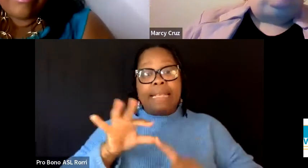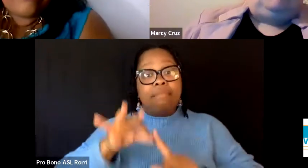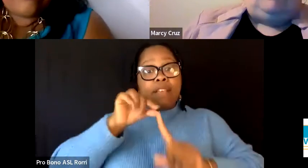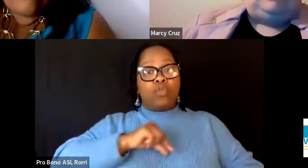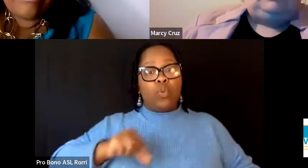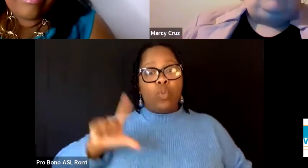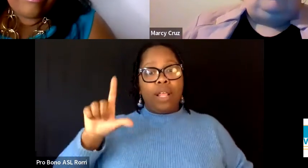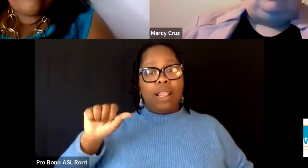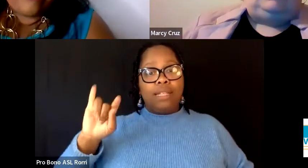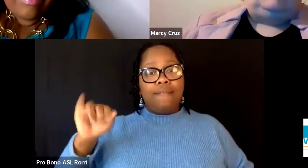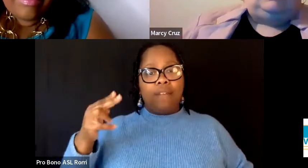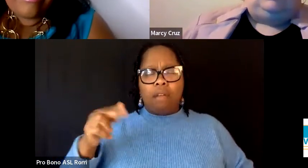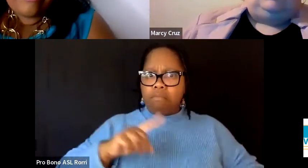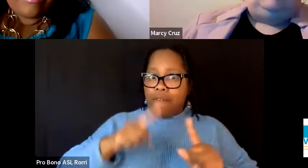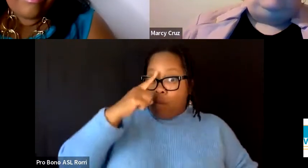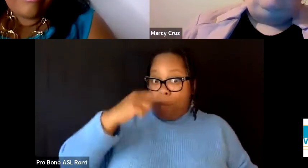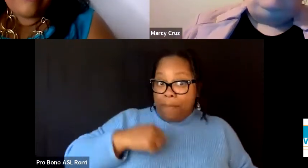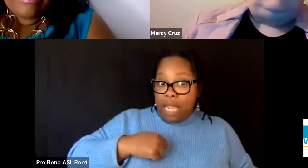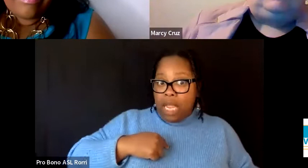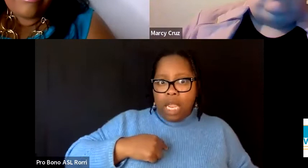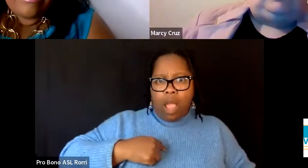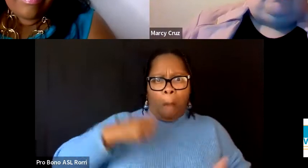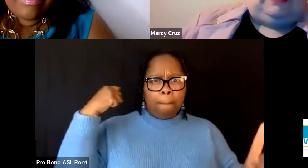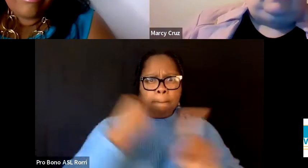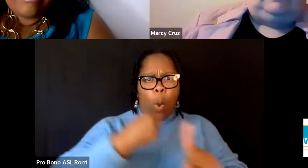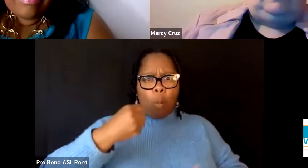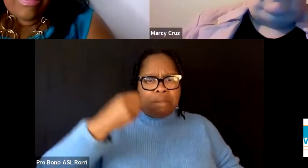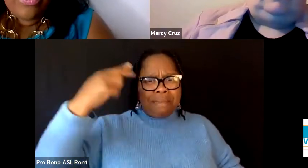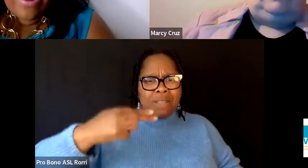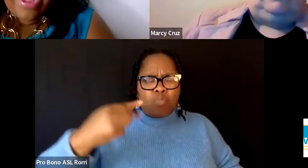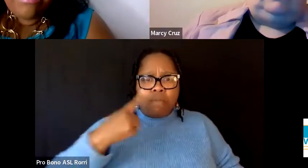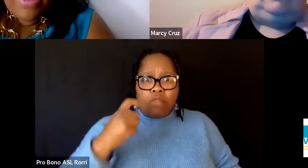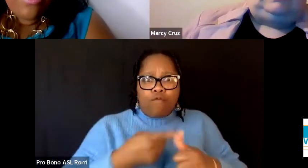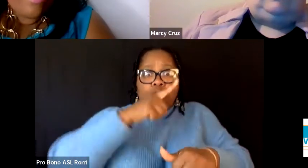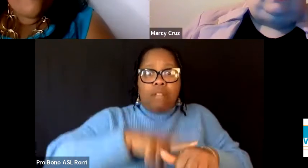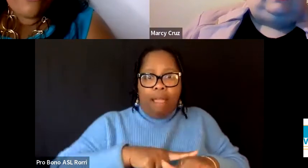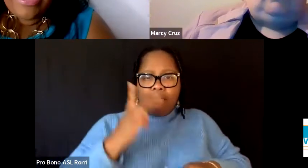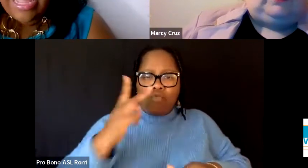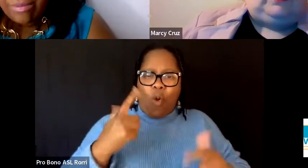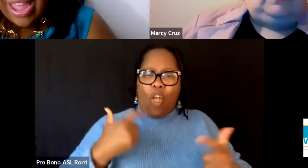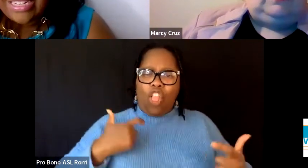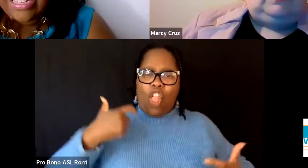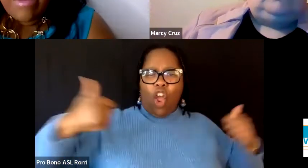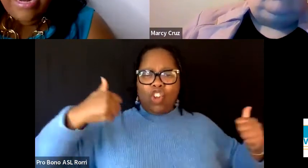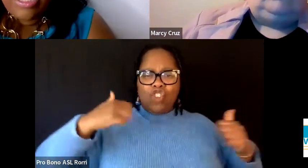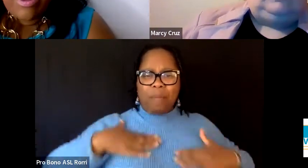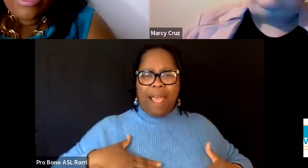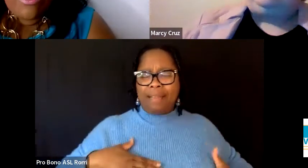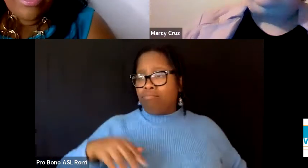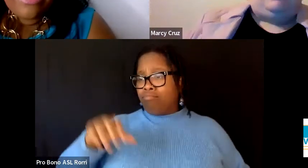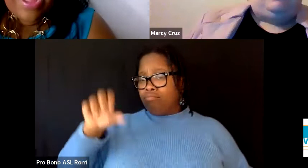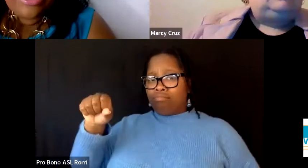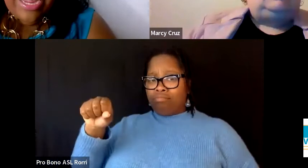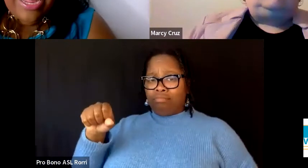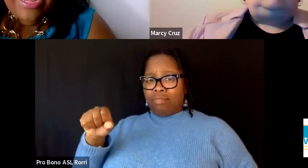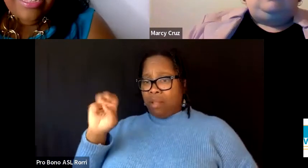they to me made history because you didn't really see larger bodies. Right. I remember Monique had the pageant. Somebody just posted